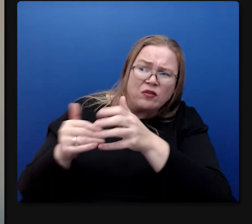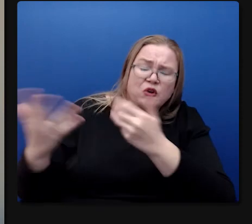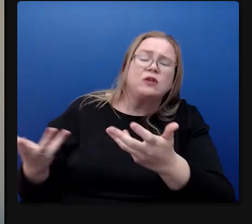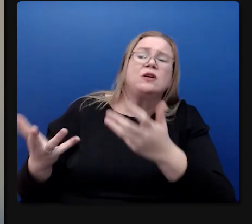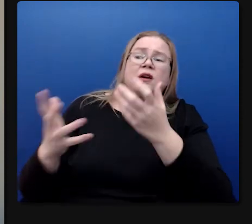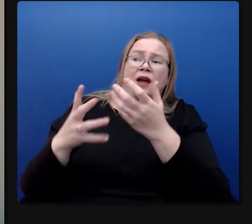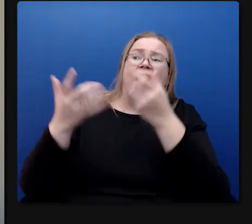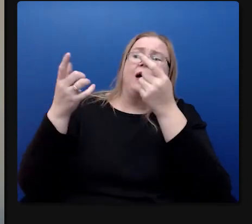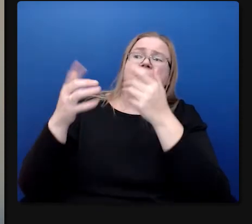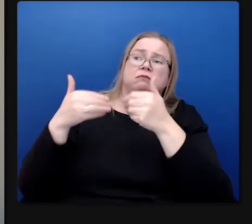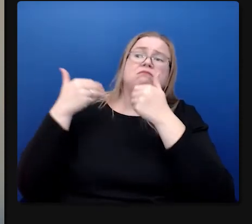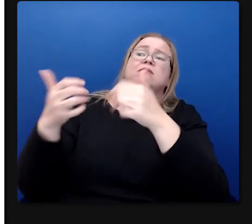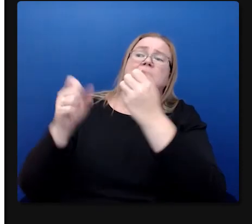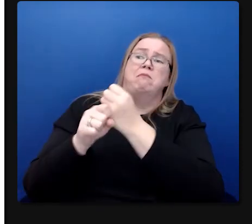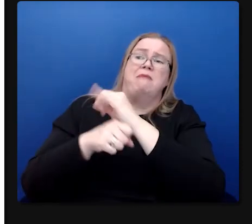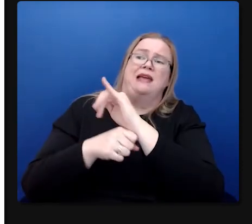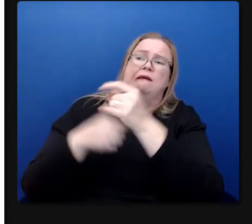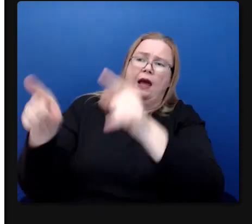do, make that happen.